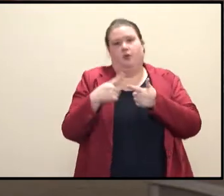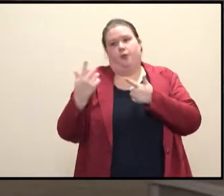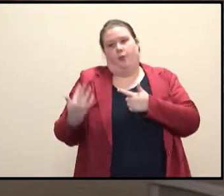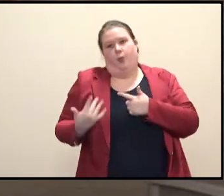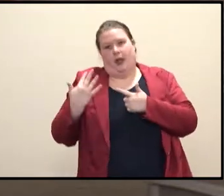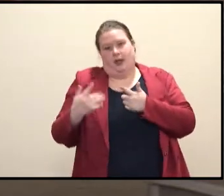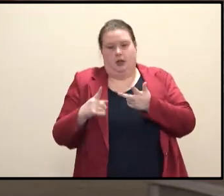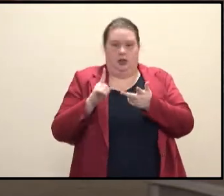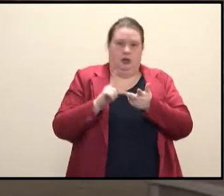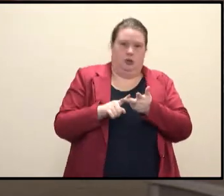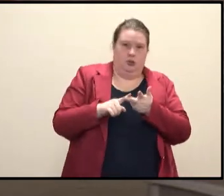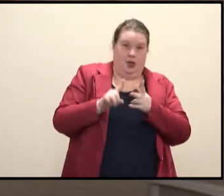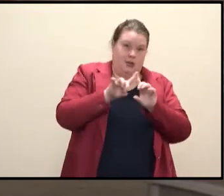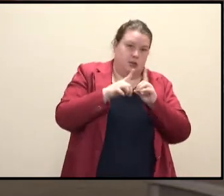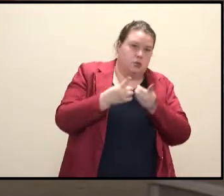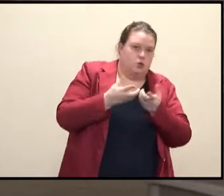area.